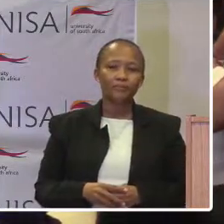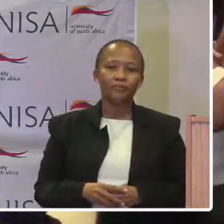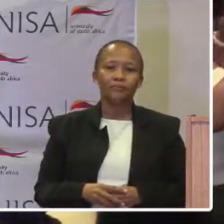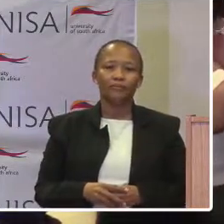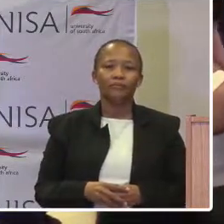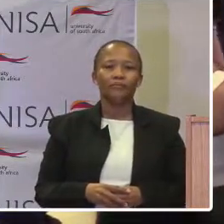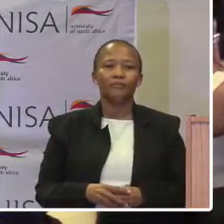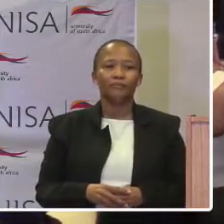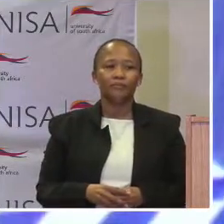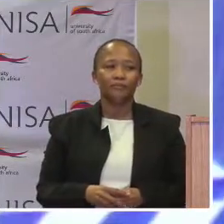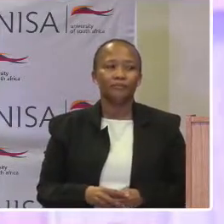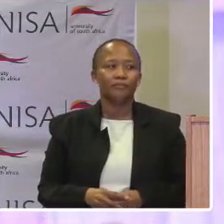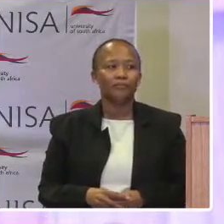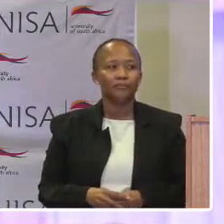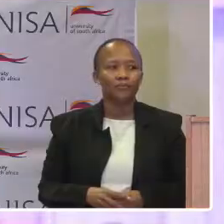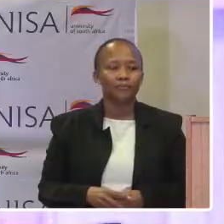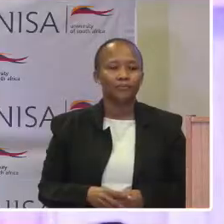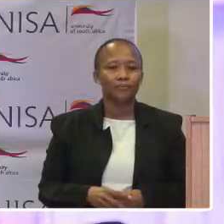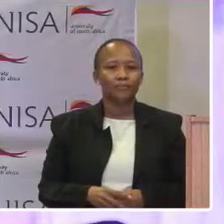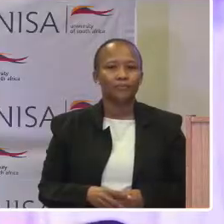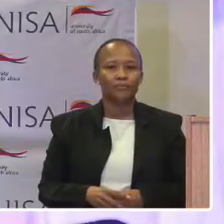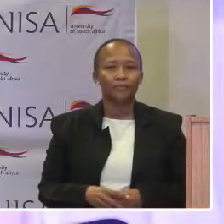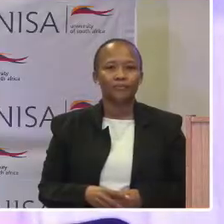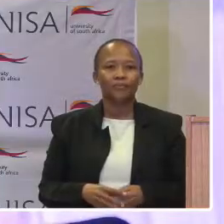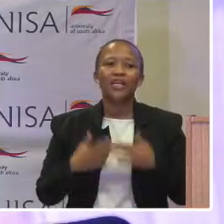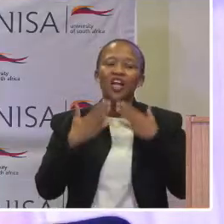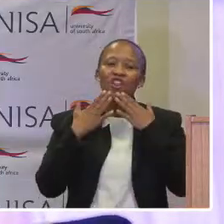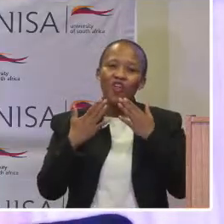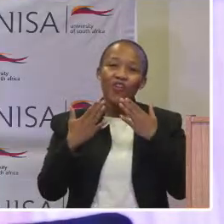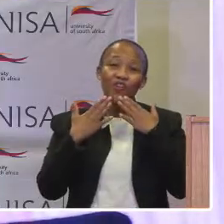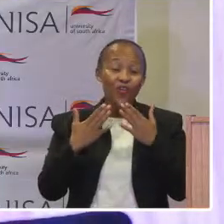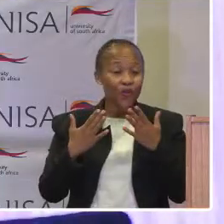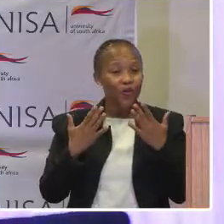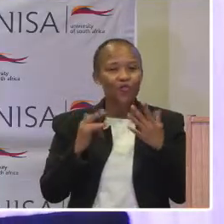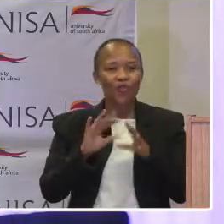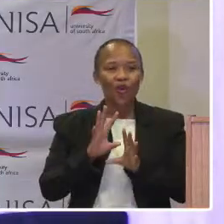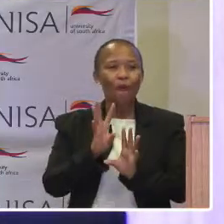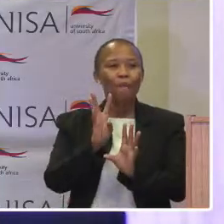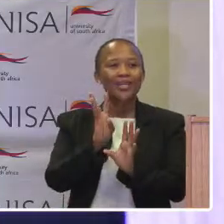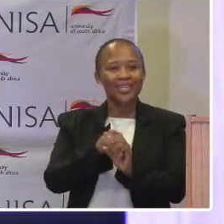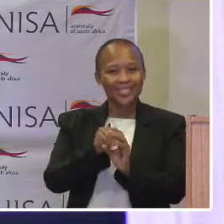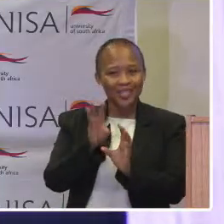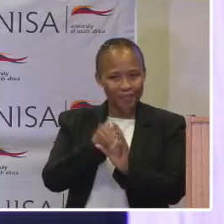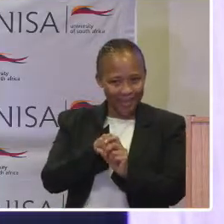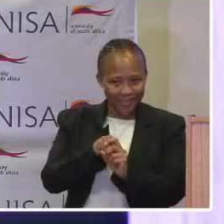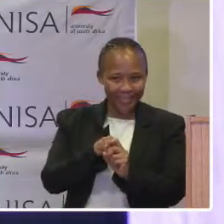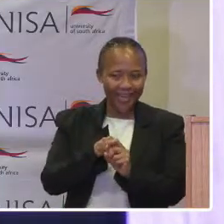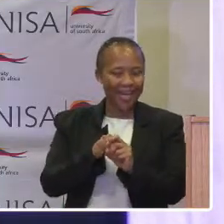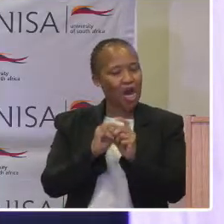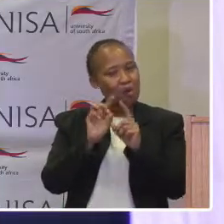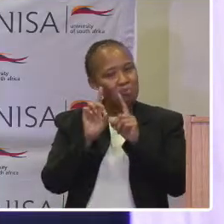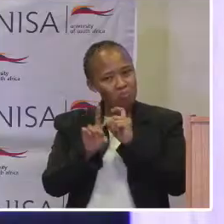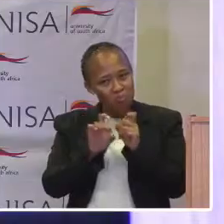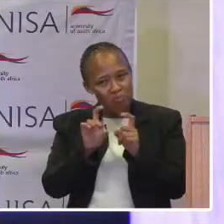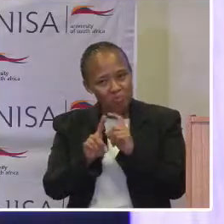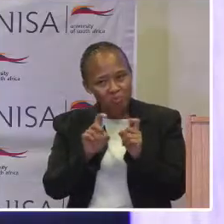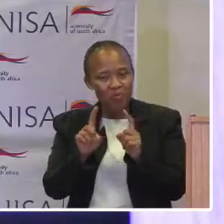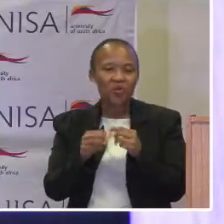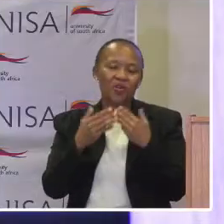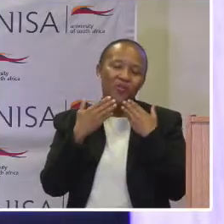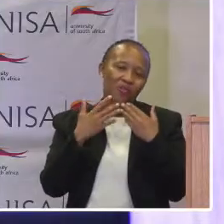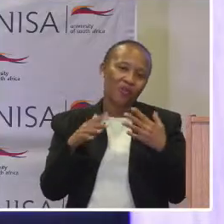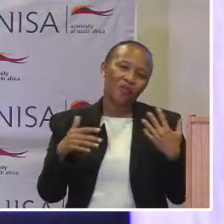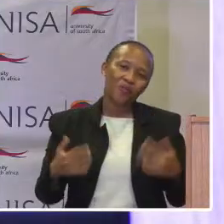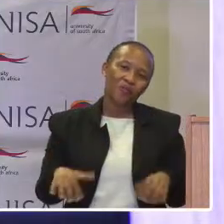We also want to thank you for being good audience, for participating in your own way. And everything that is good